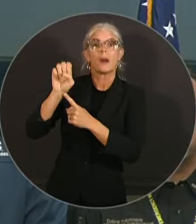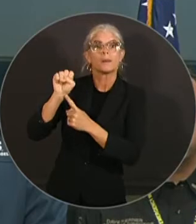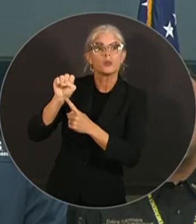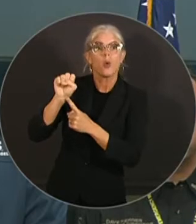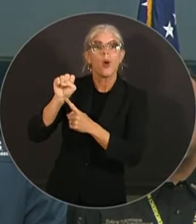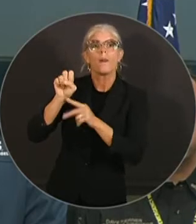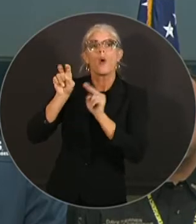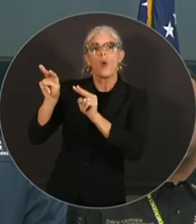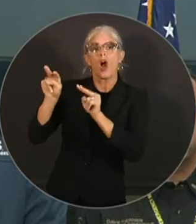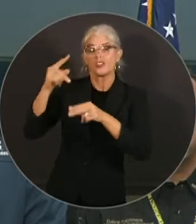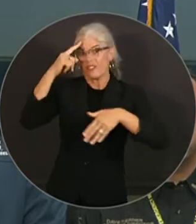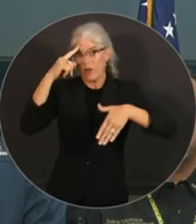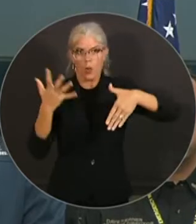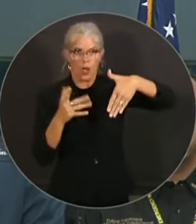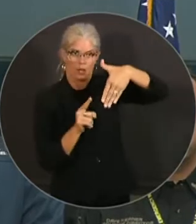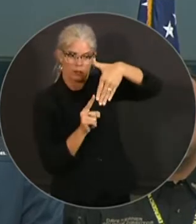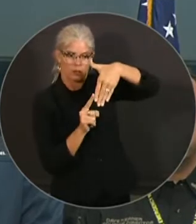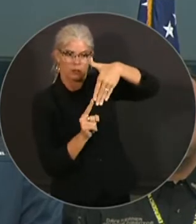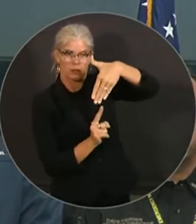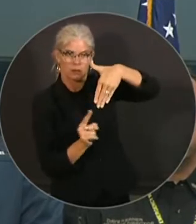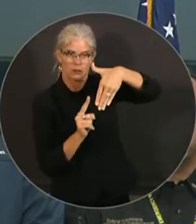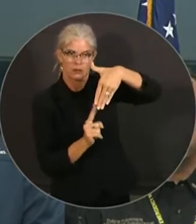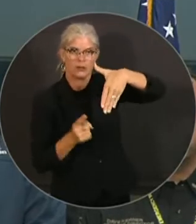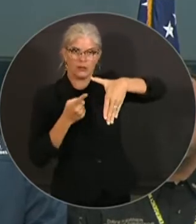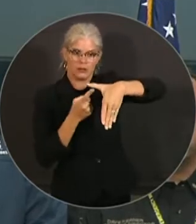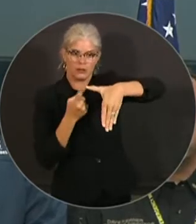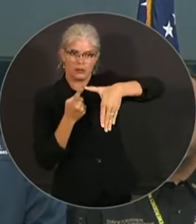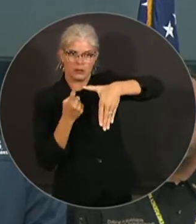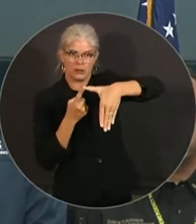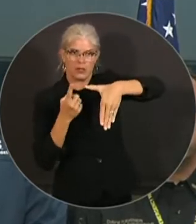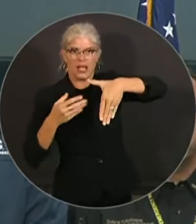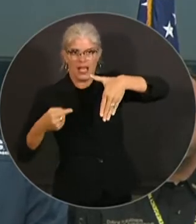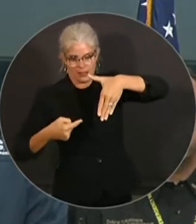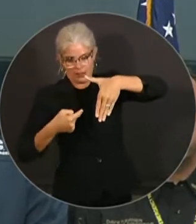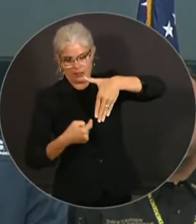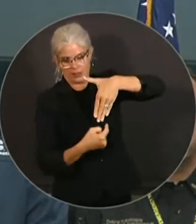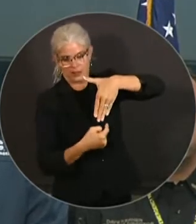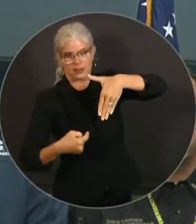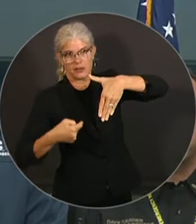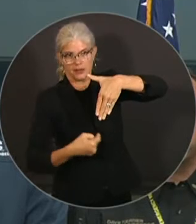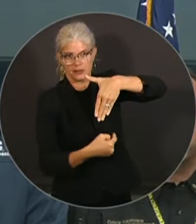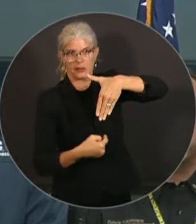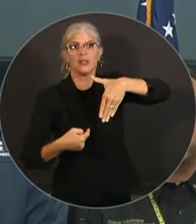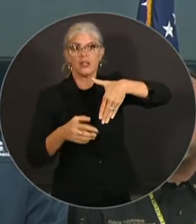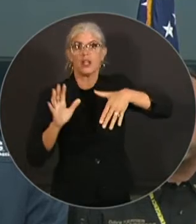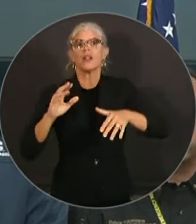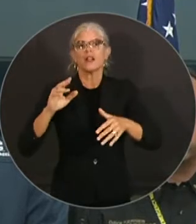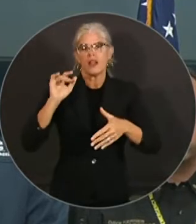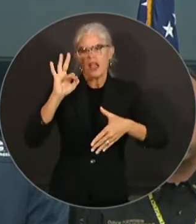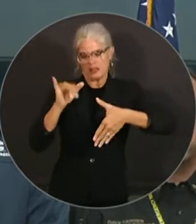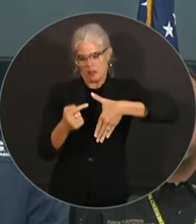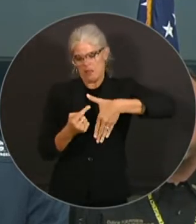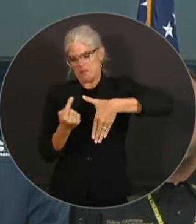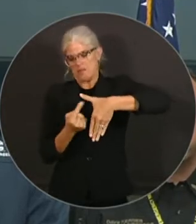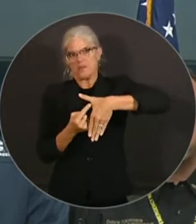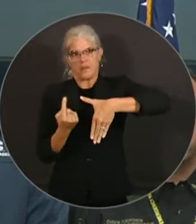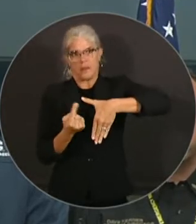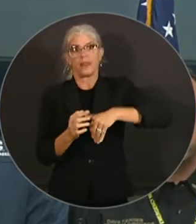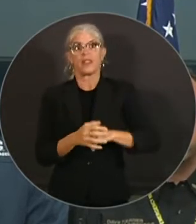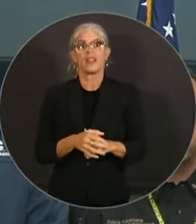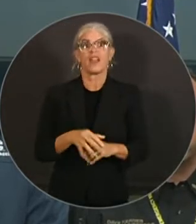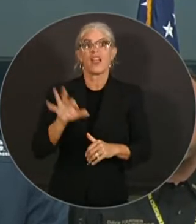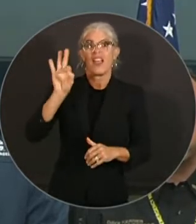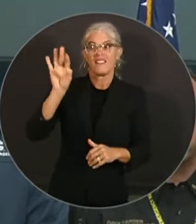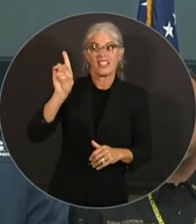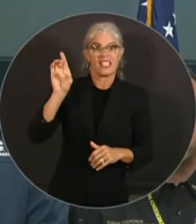through southwest Florida and the Keys and along northern Florida. The Florida Division of Emergency Management